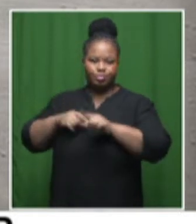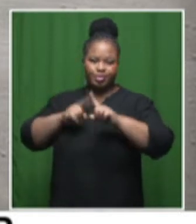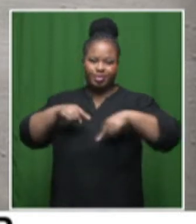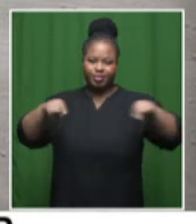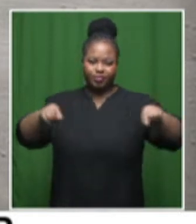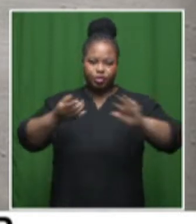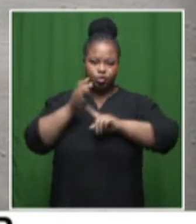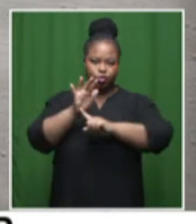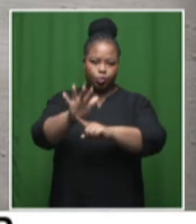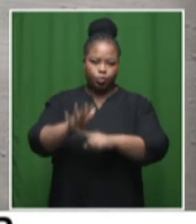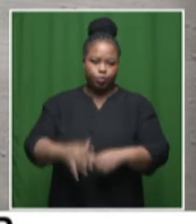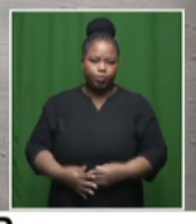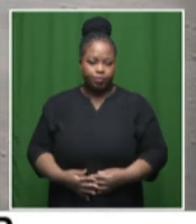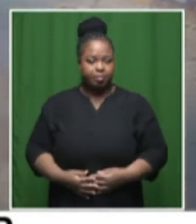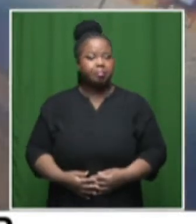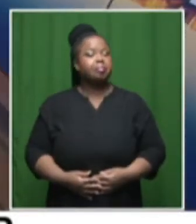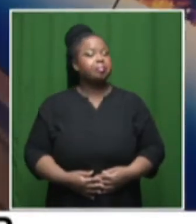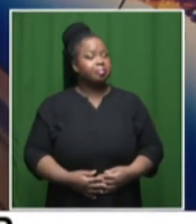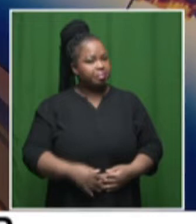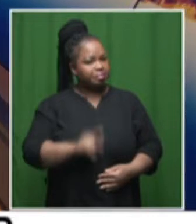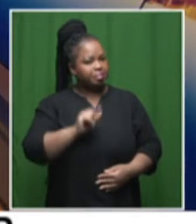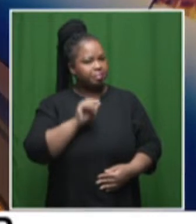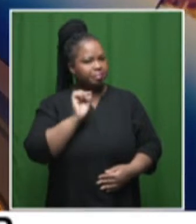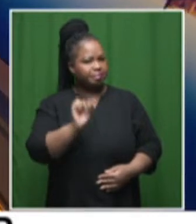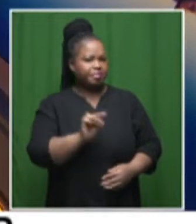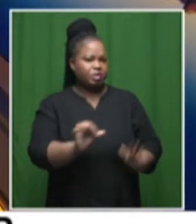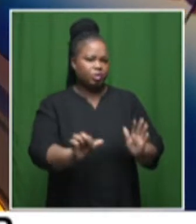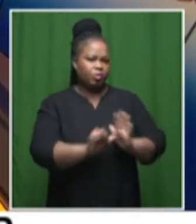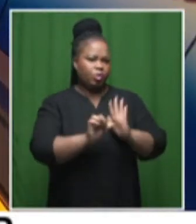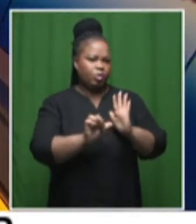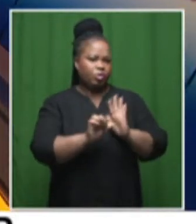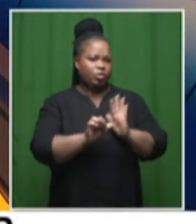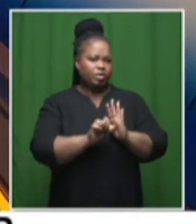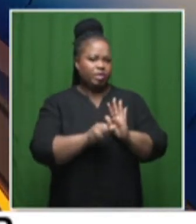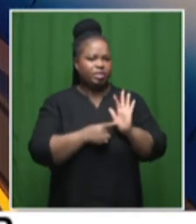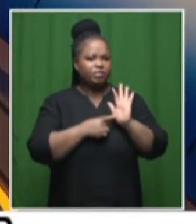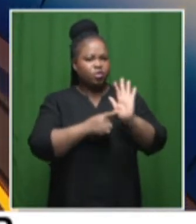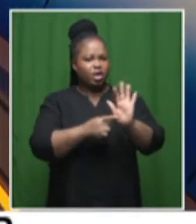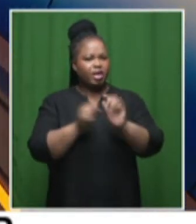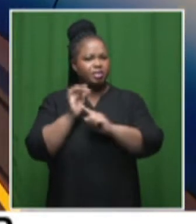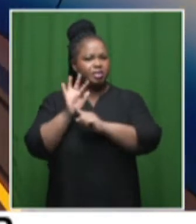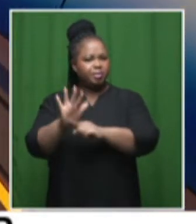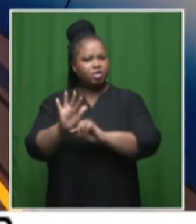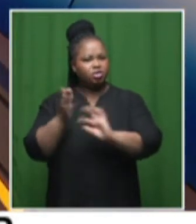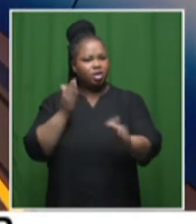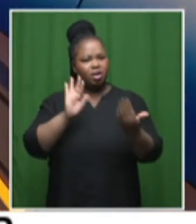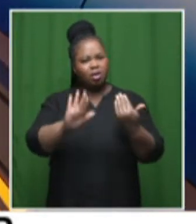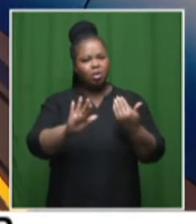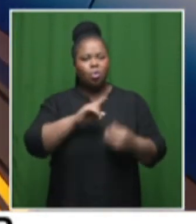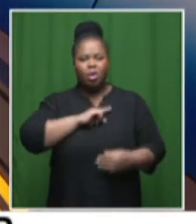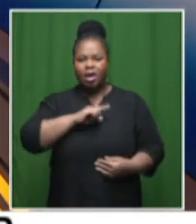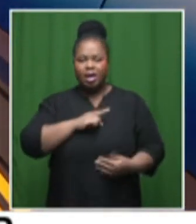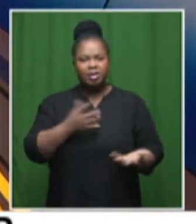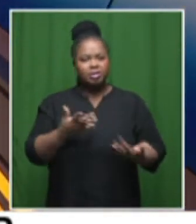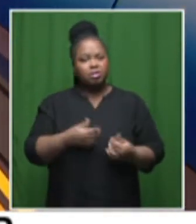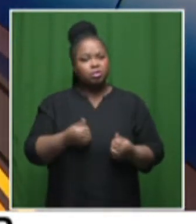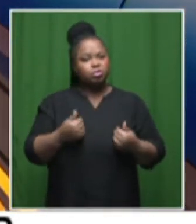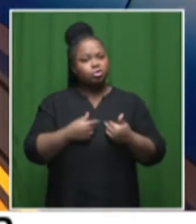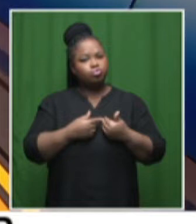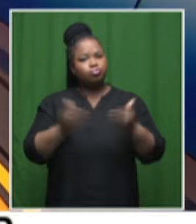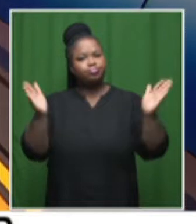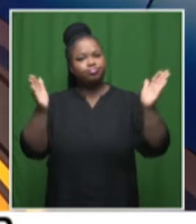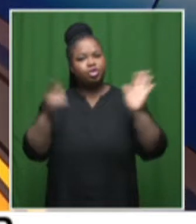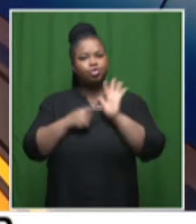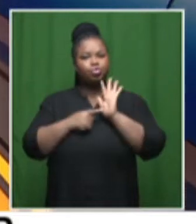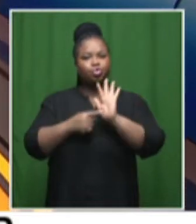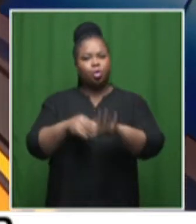conversation. Masechaba, this is a very, very important exhibition, as I suppose it'll open, the floodgates of discussions